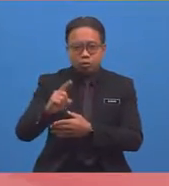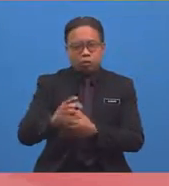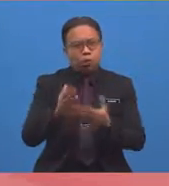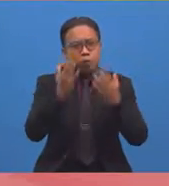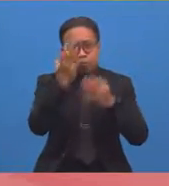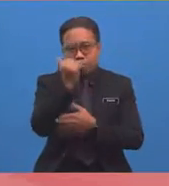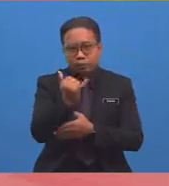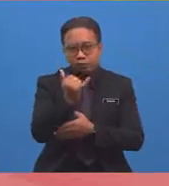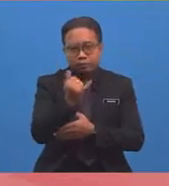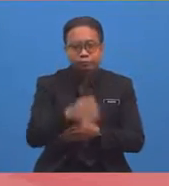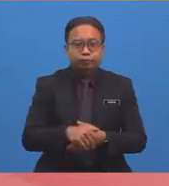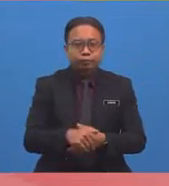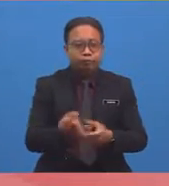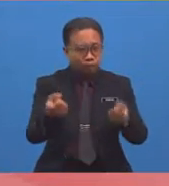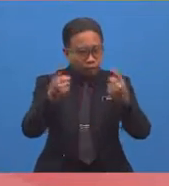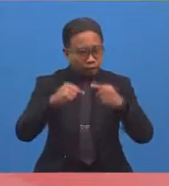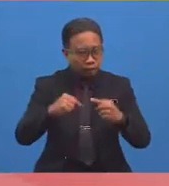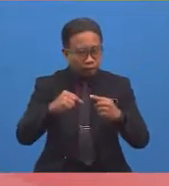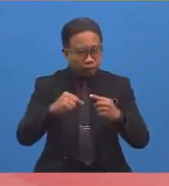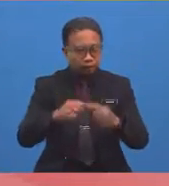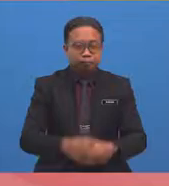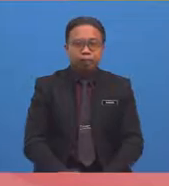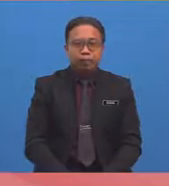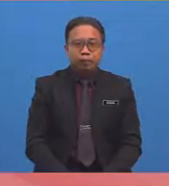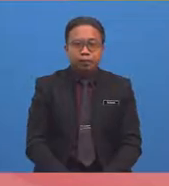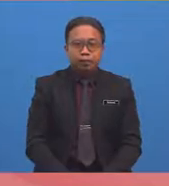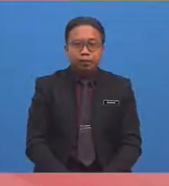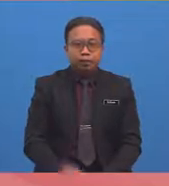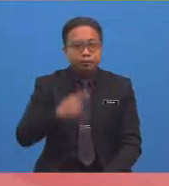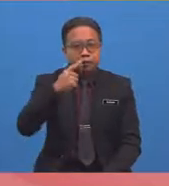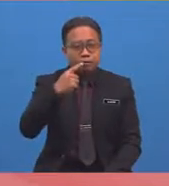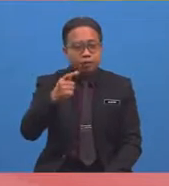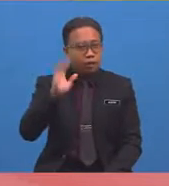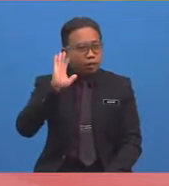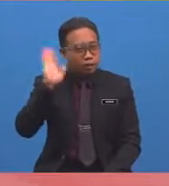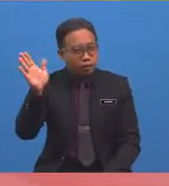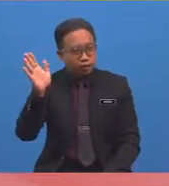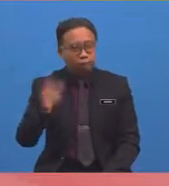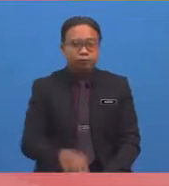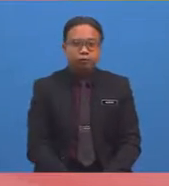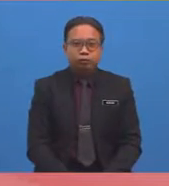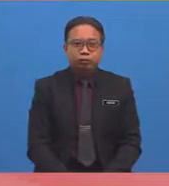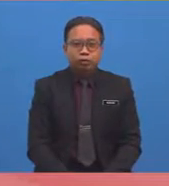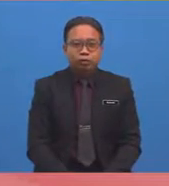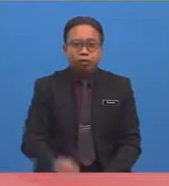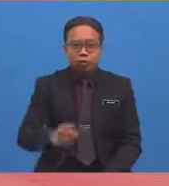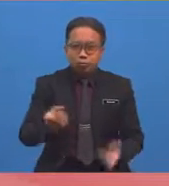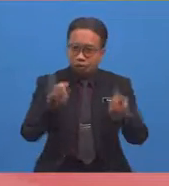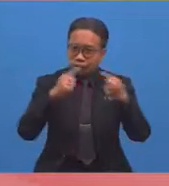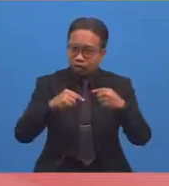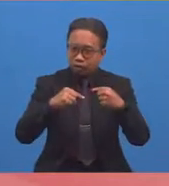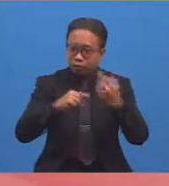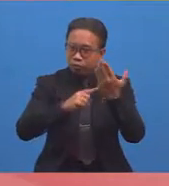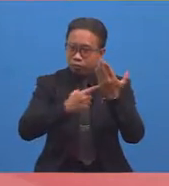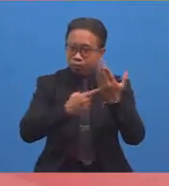of you welcome our Grammys for today? Hello. Would you like to say hello? Hi. Hello, guys. Well, welcome back.